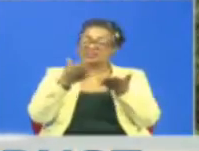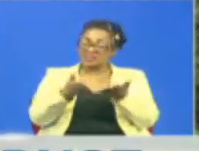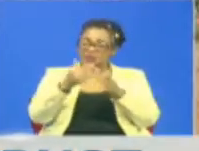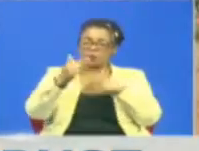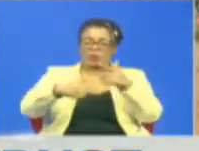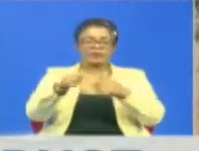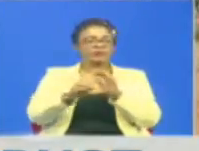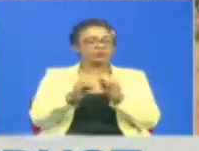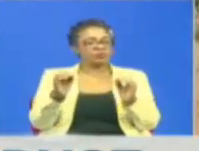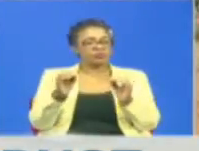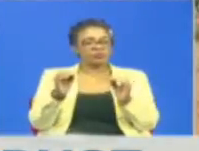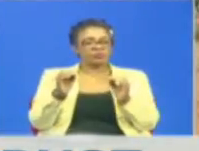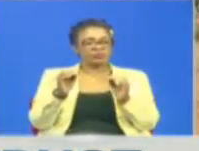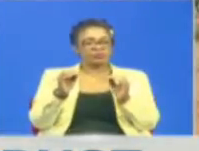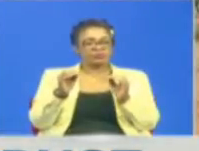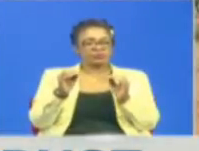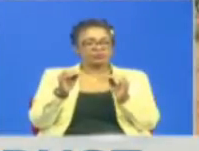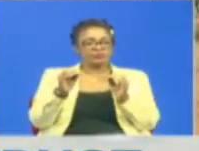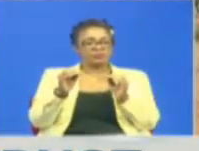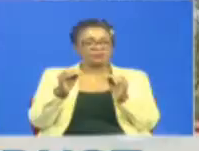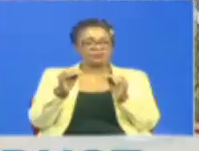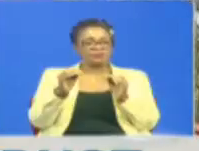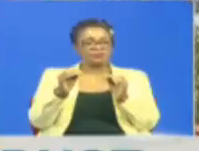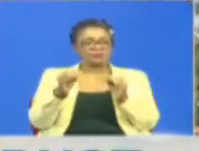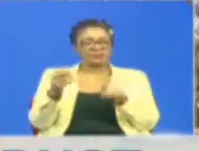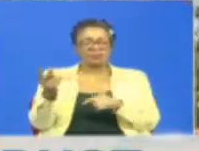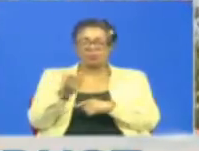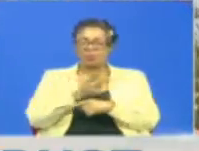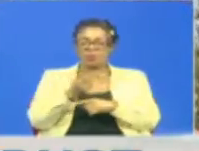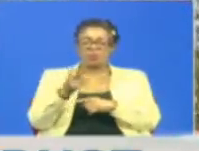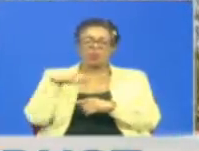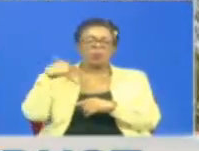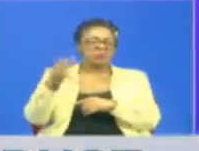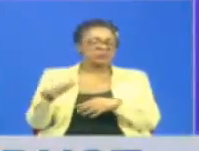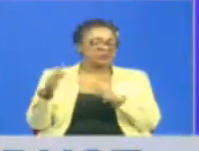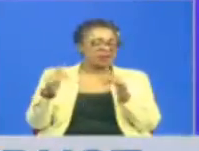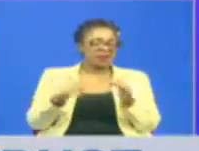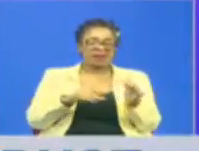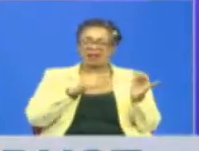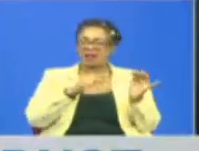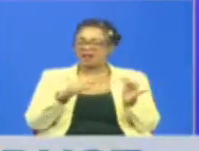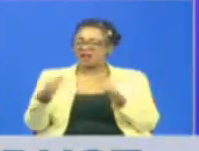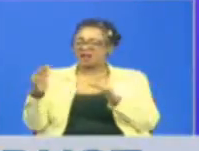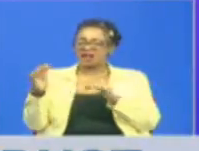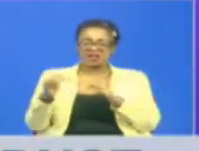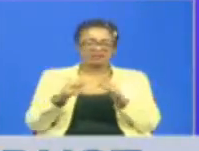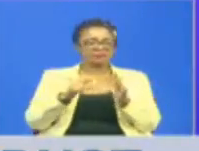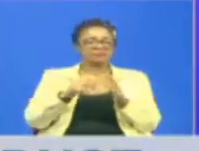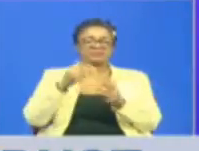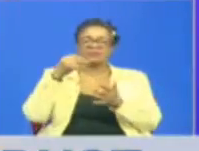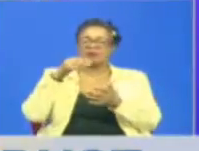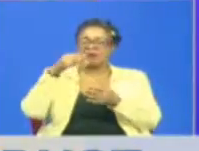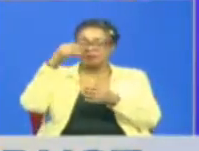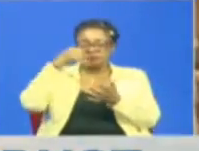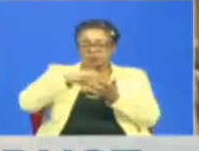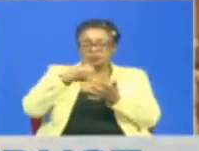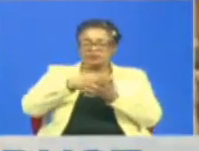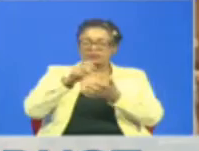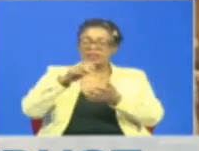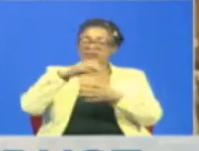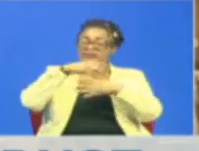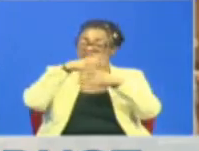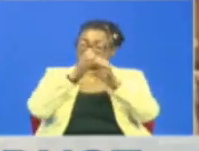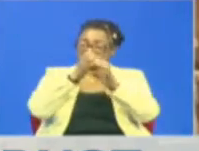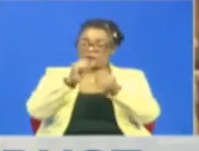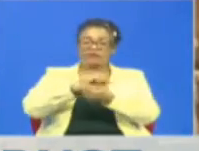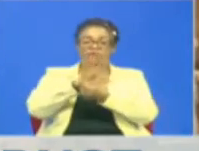recurring. In recent years, the two countries have been squabbling over different issues, including testing of COVID-19 at the borders,